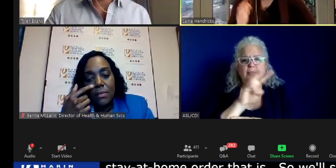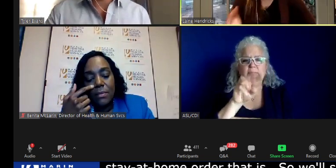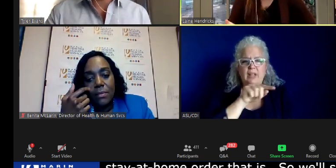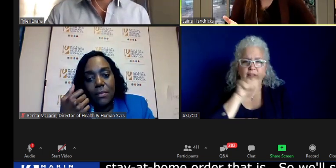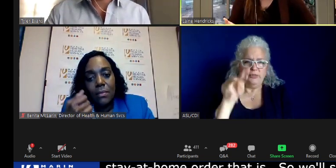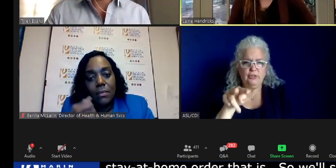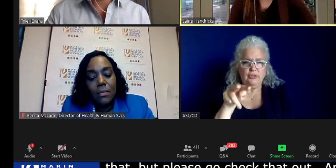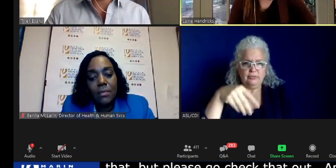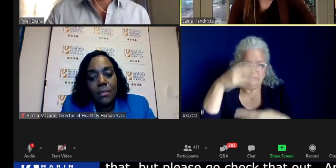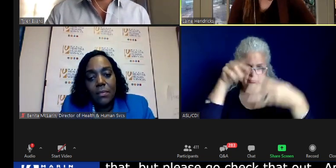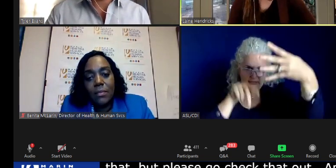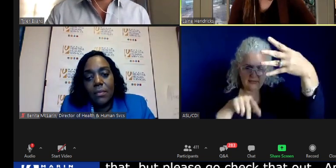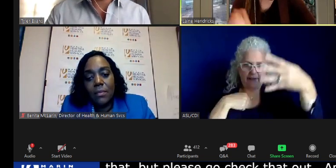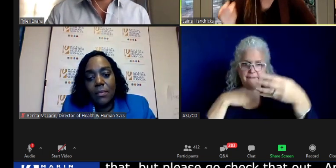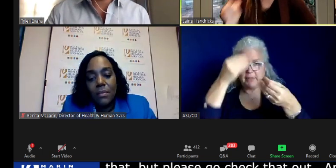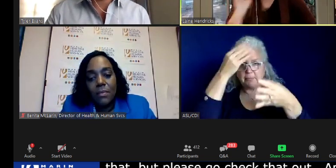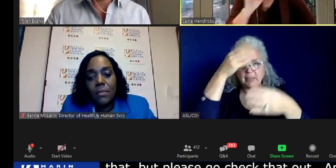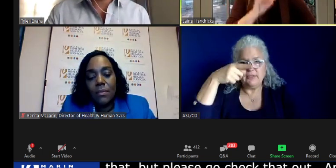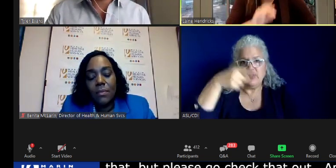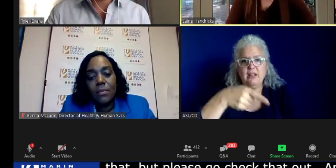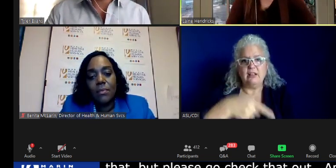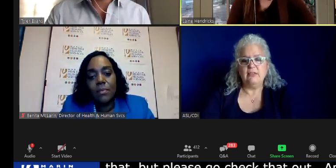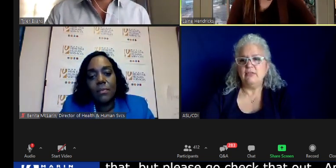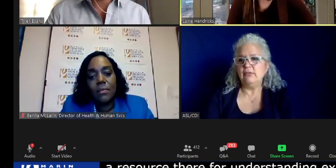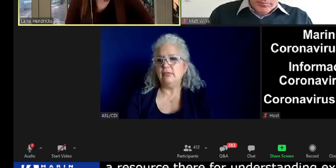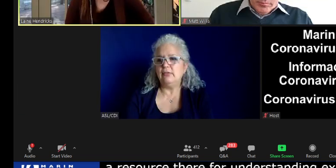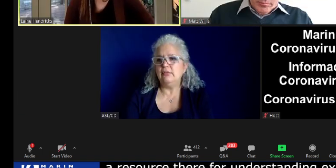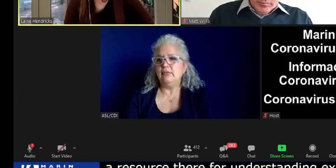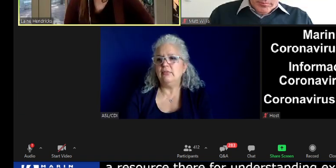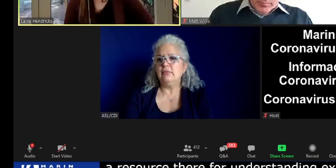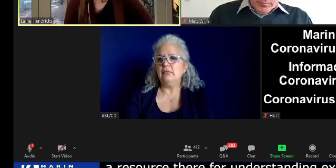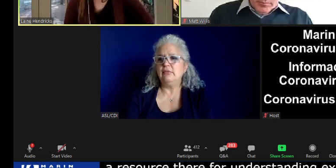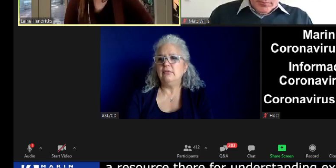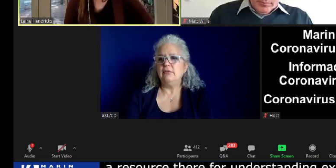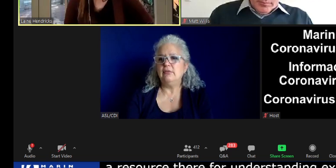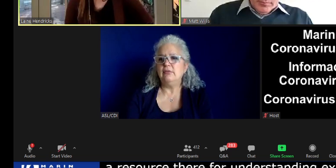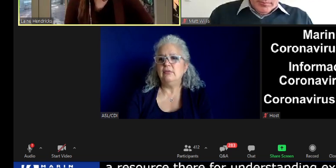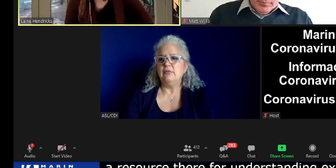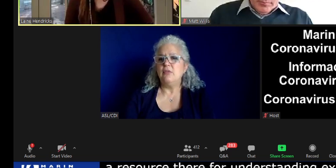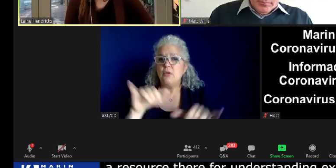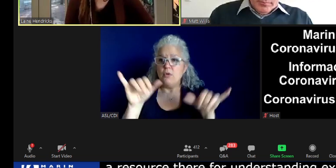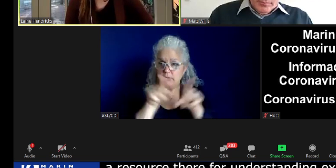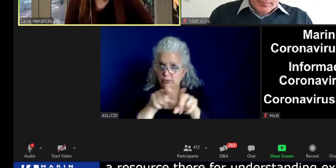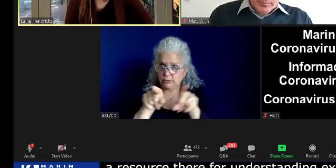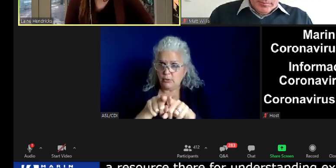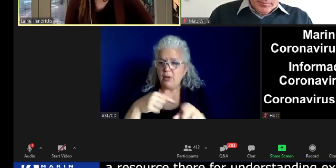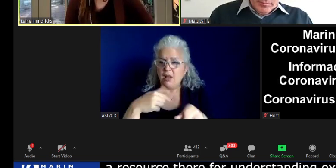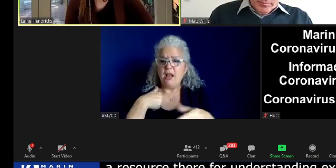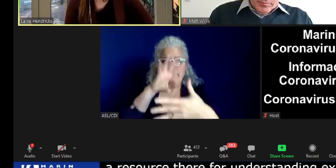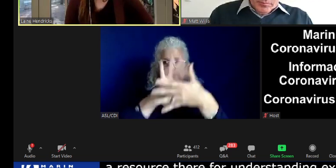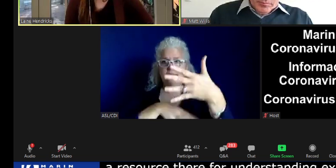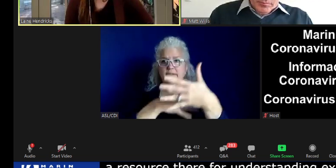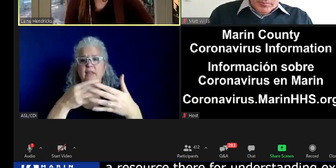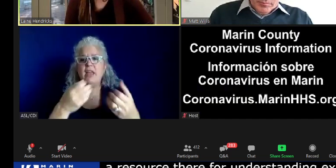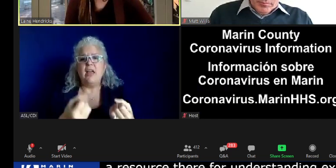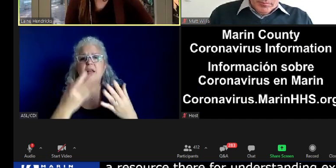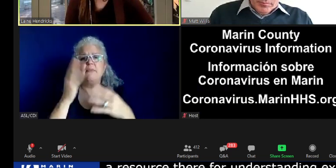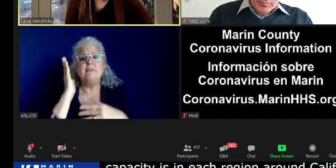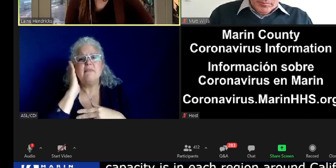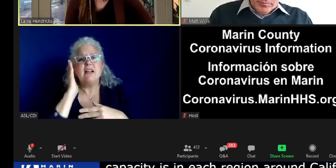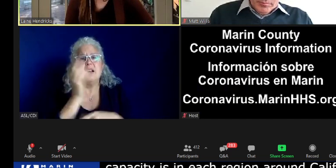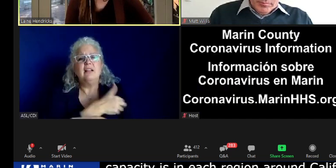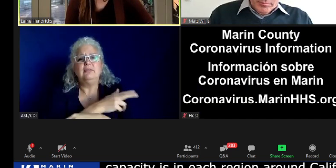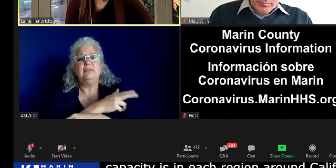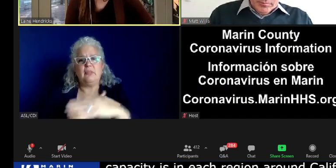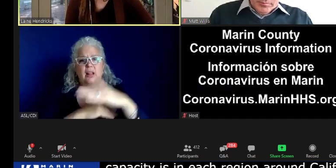understanding exactly what the capacity is in each region around California. So I want to dive back